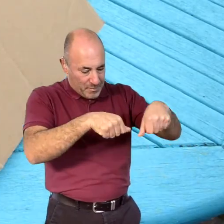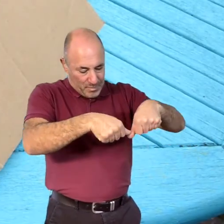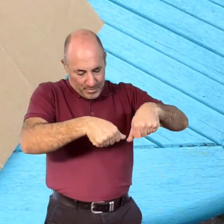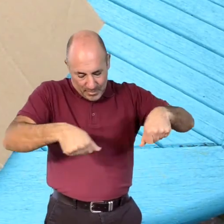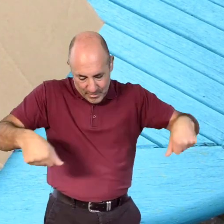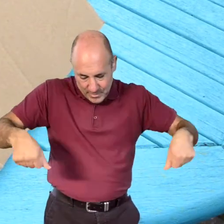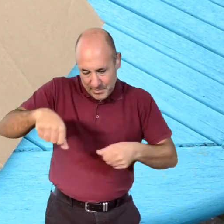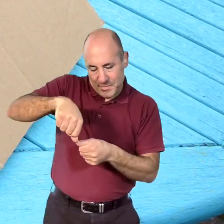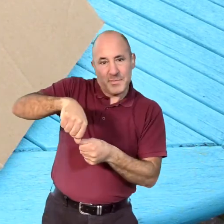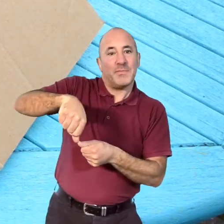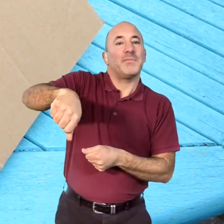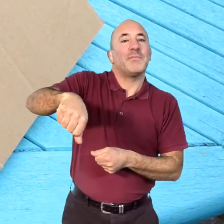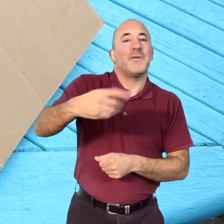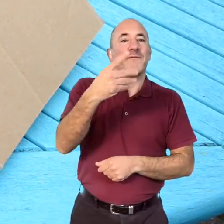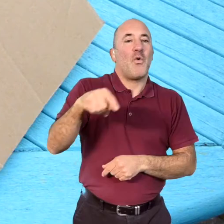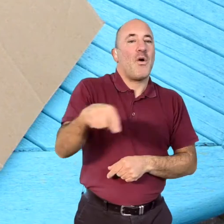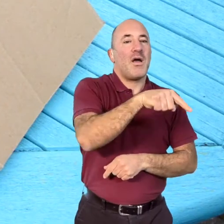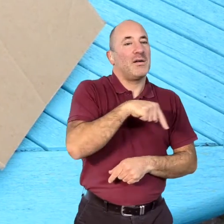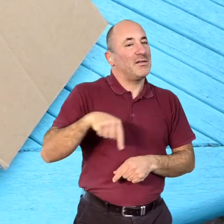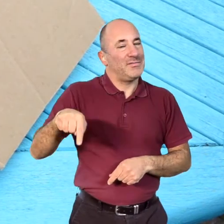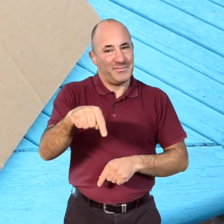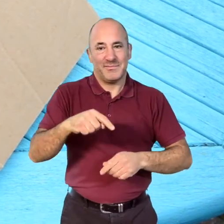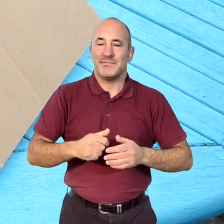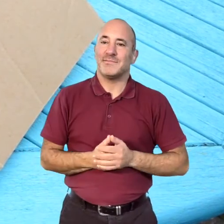I'm going to do this around all 4 edges.